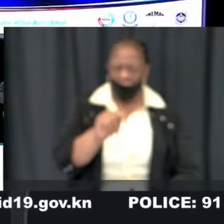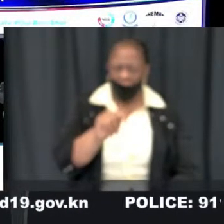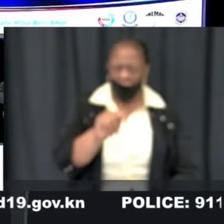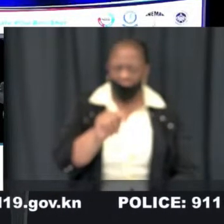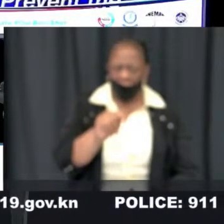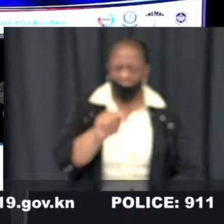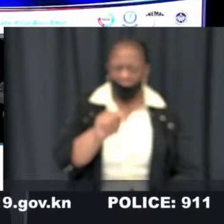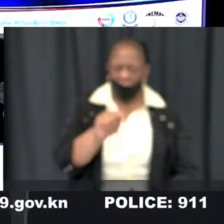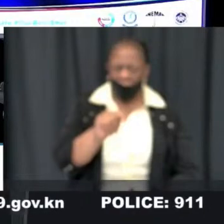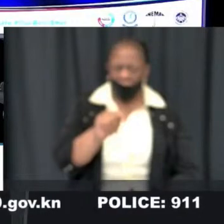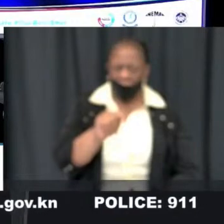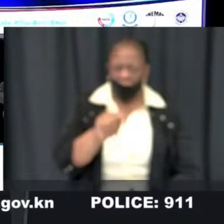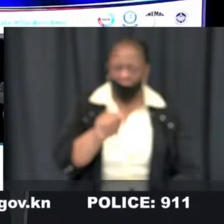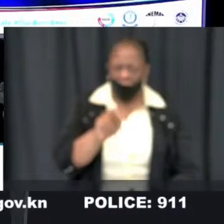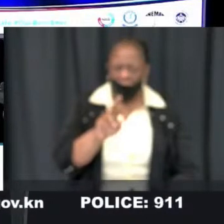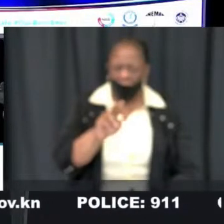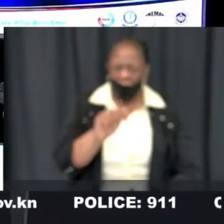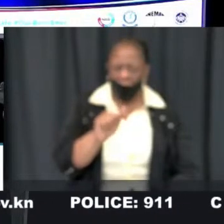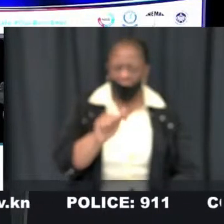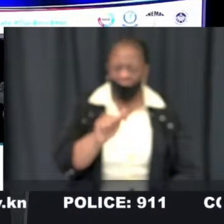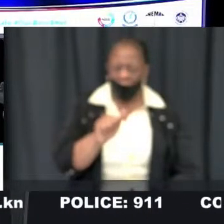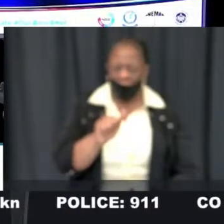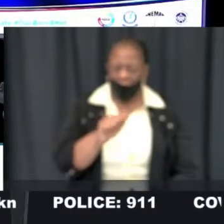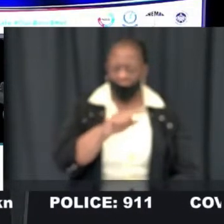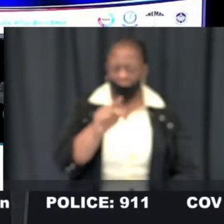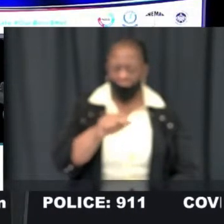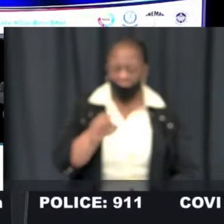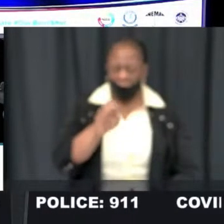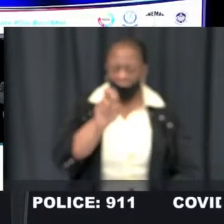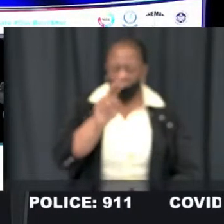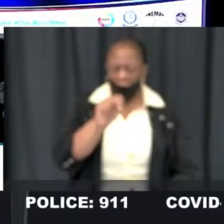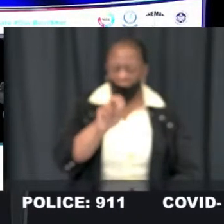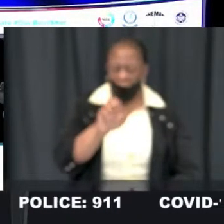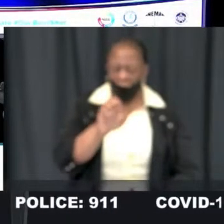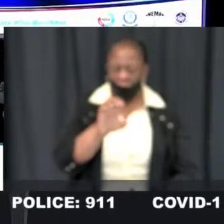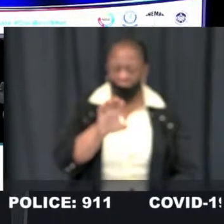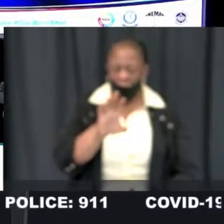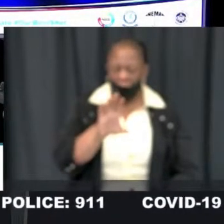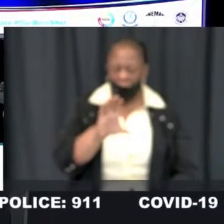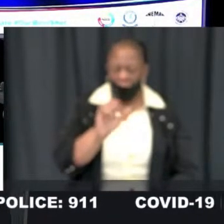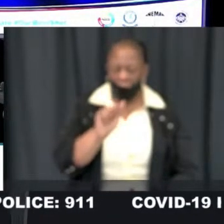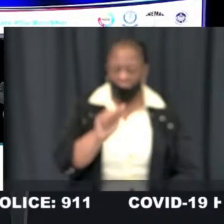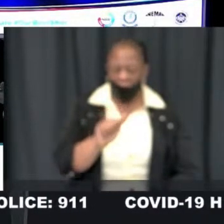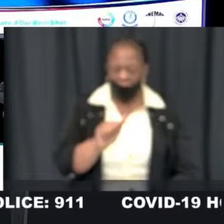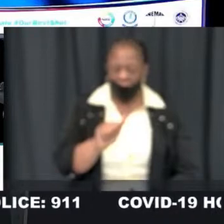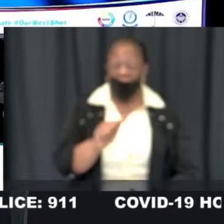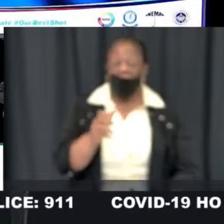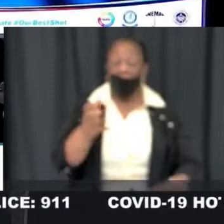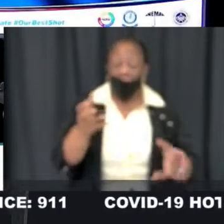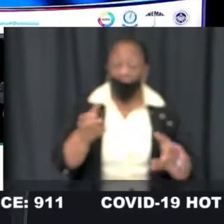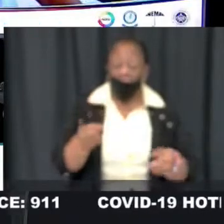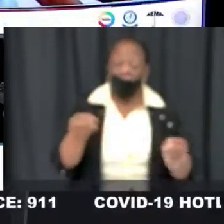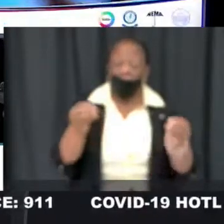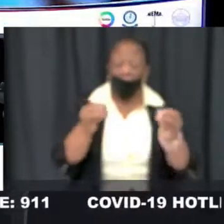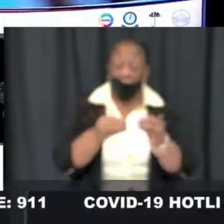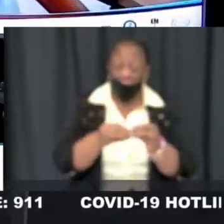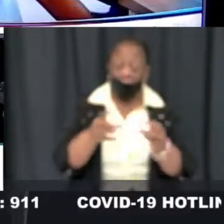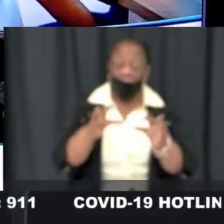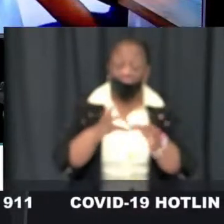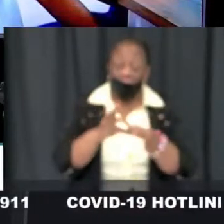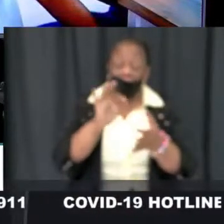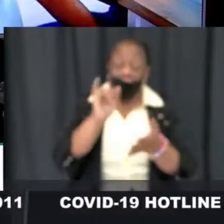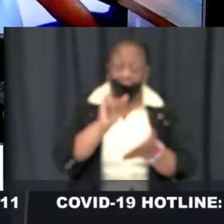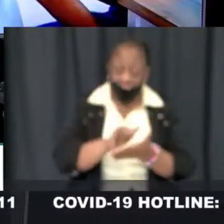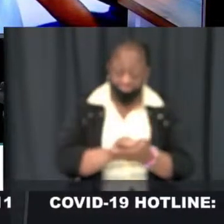AstraZeneca vaccine so that we can continue our immunization program. And so the persons who, for